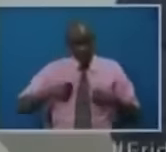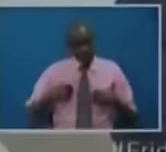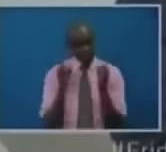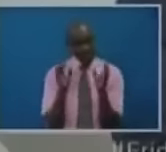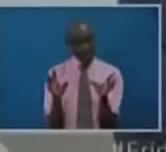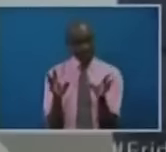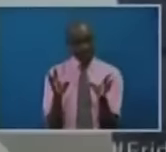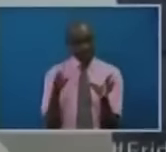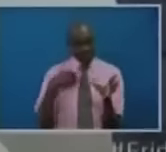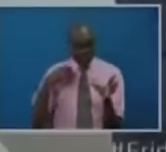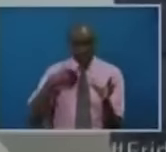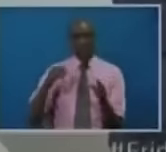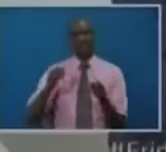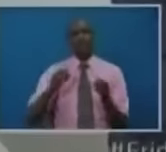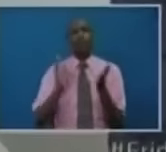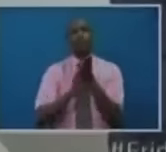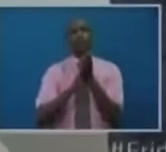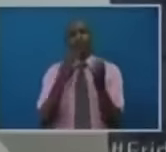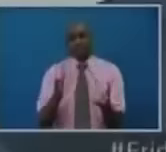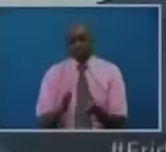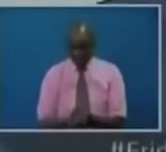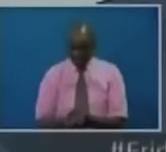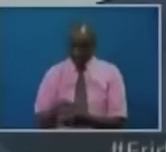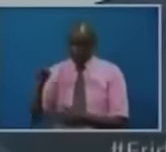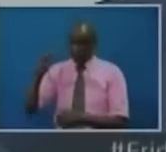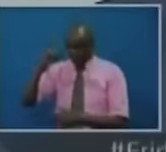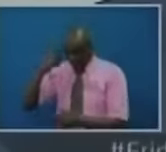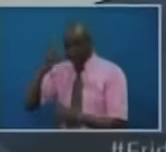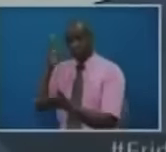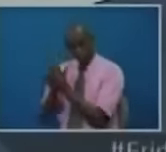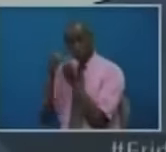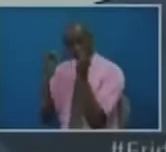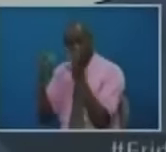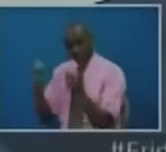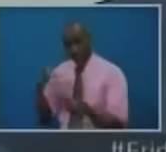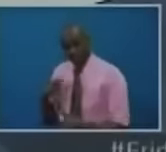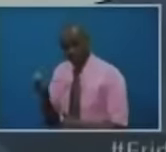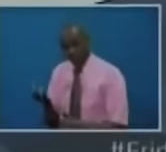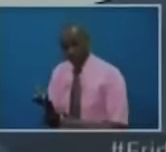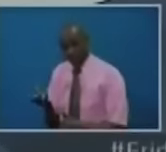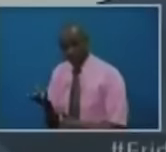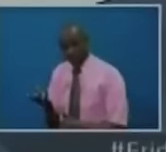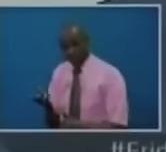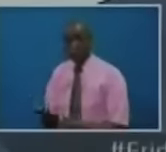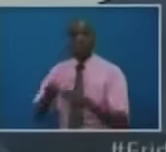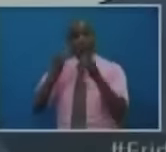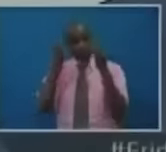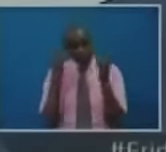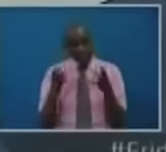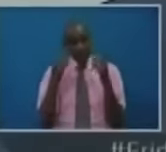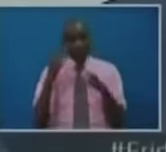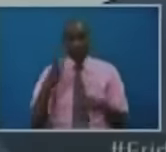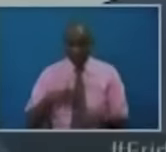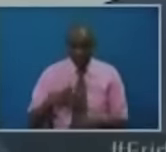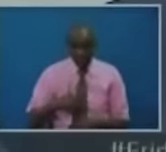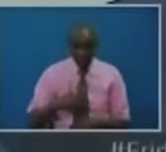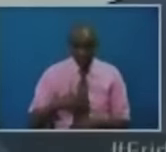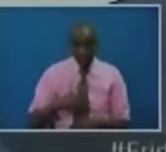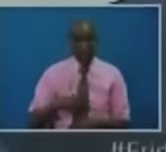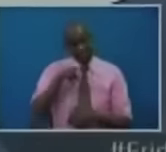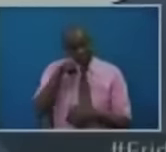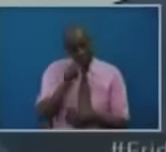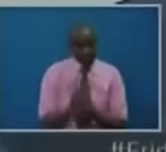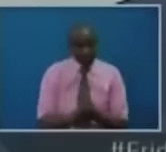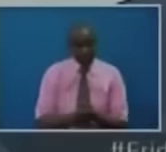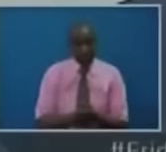So I don't need compliments. Do you think that's the truth with very many people? They listen no, to no, a lot no, of no. noise. Many people have never